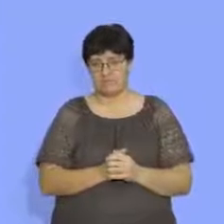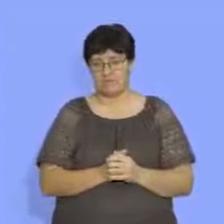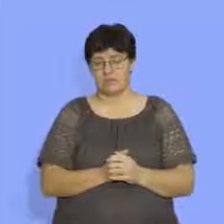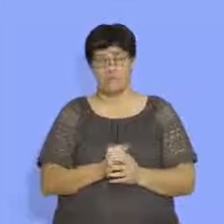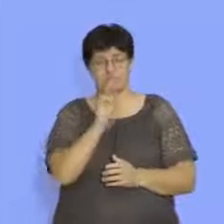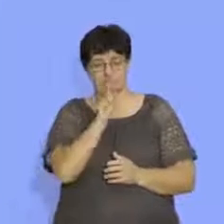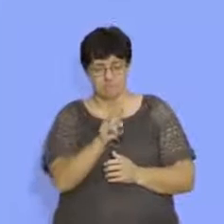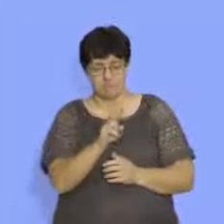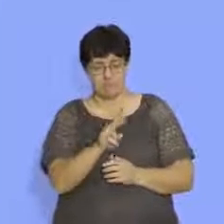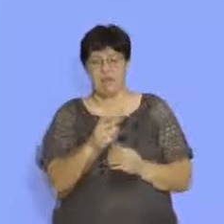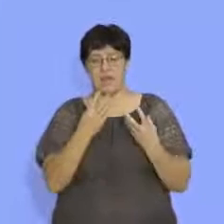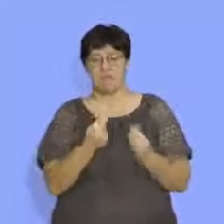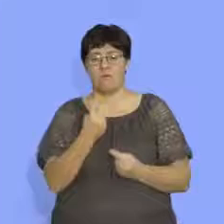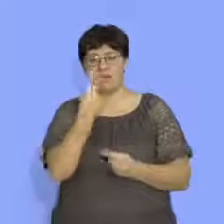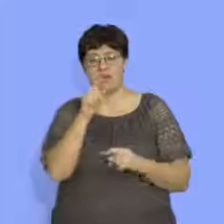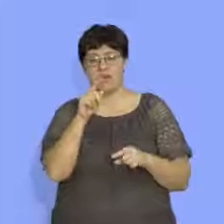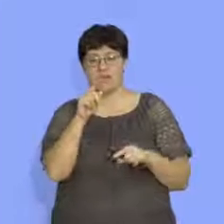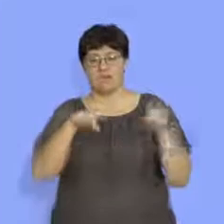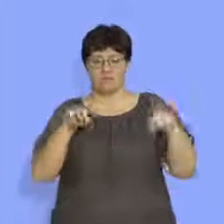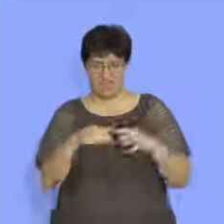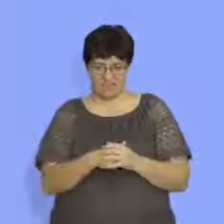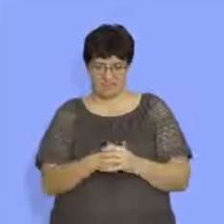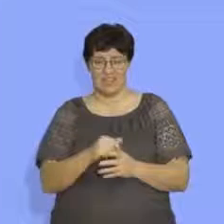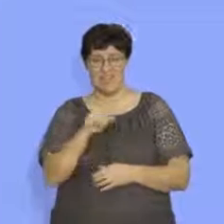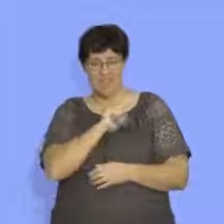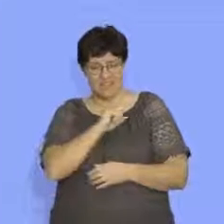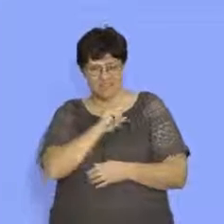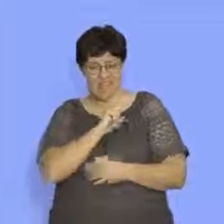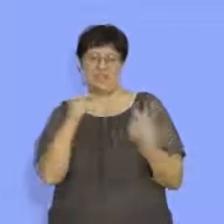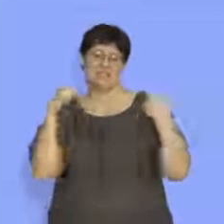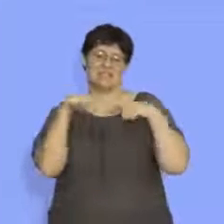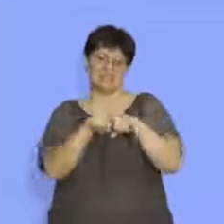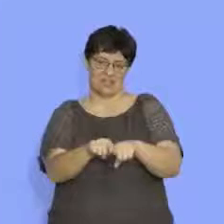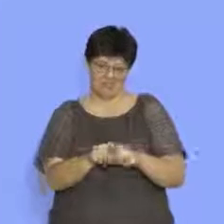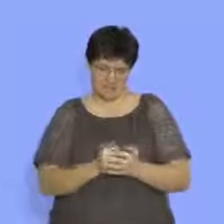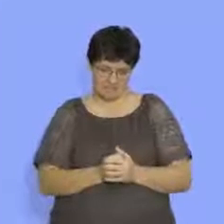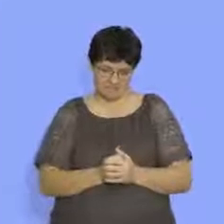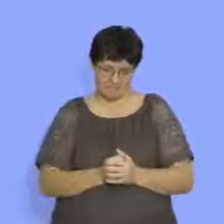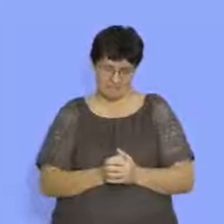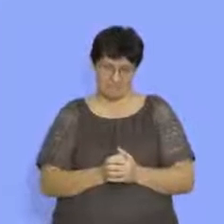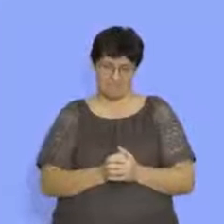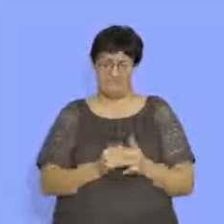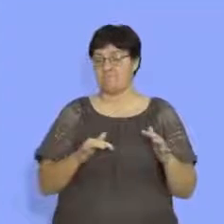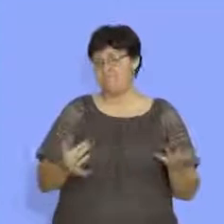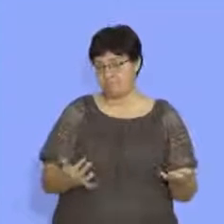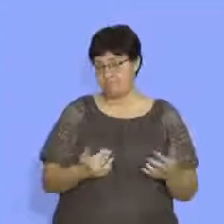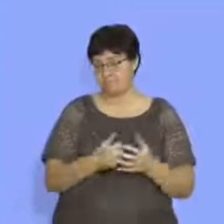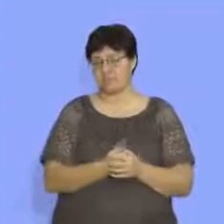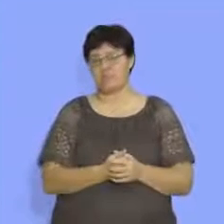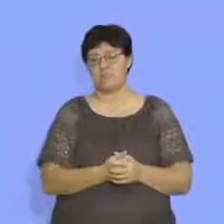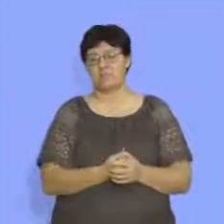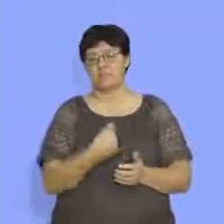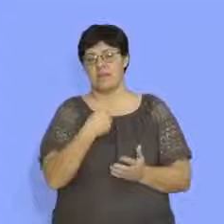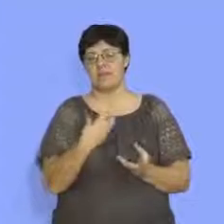3. And then you see, I only have one variable. That's why this is called simultaneous equation. Or